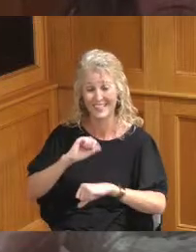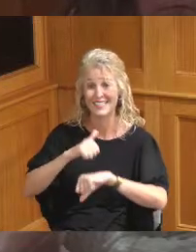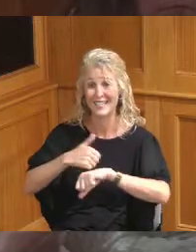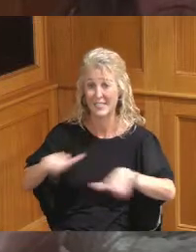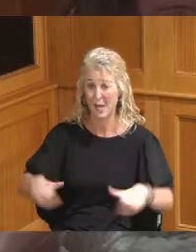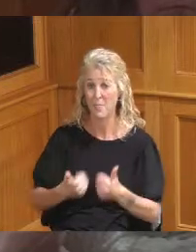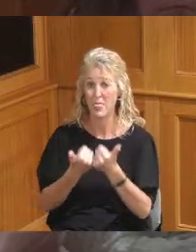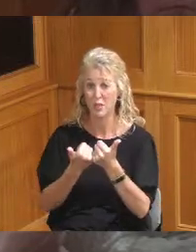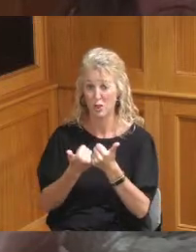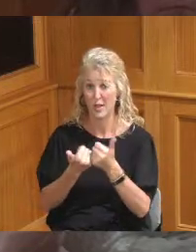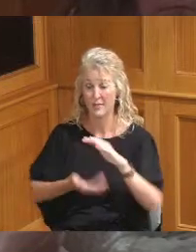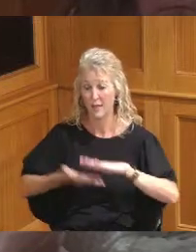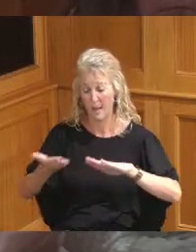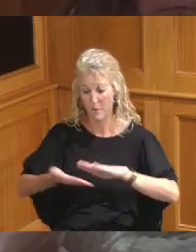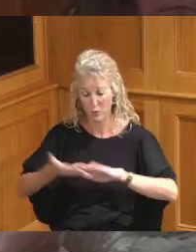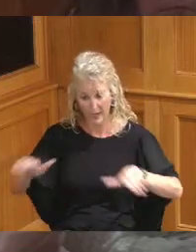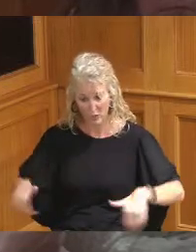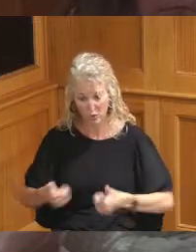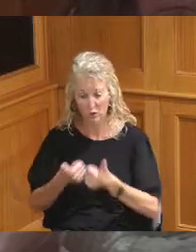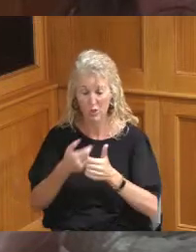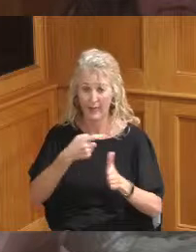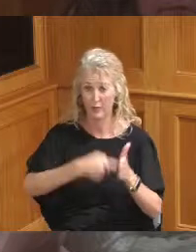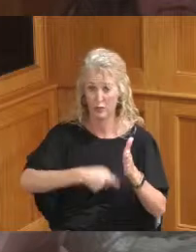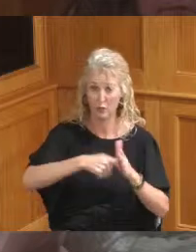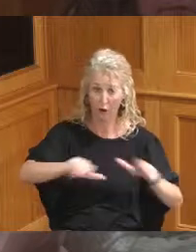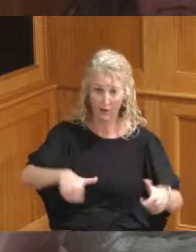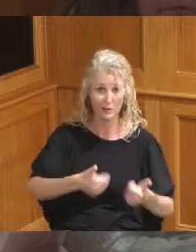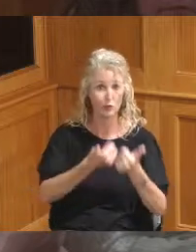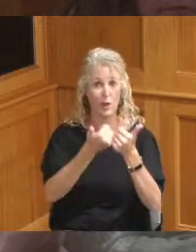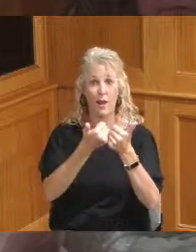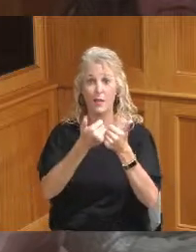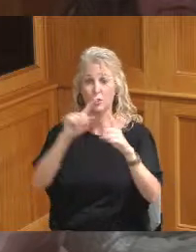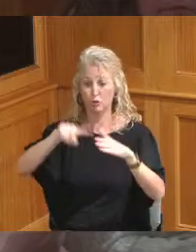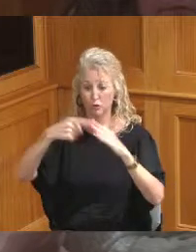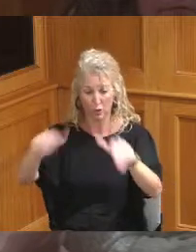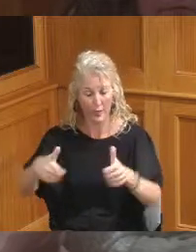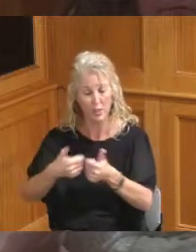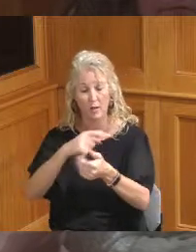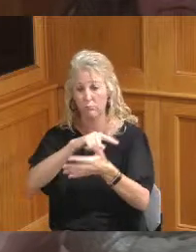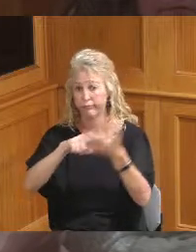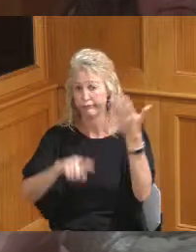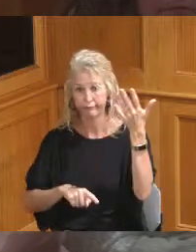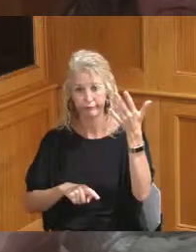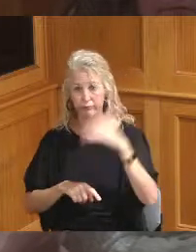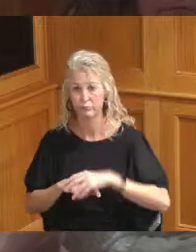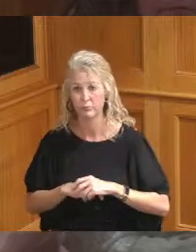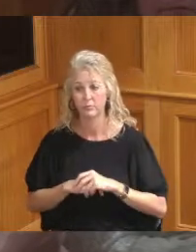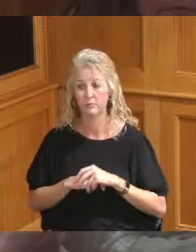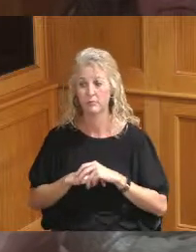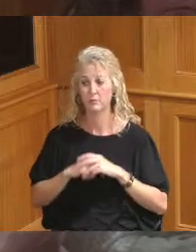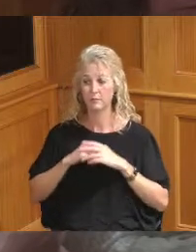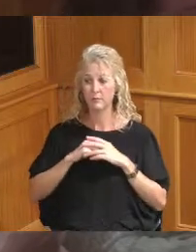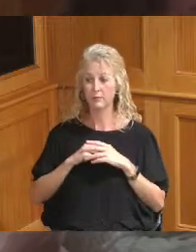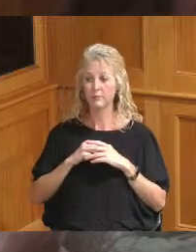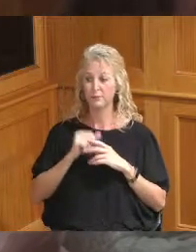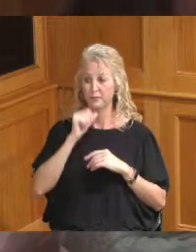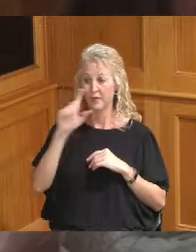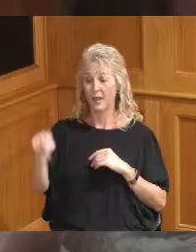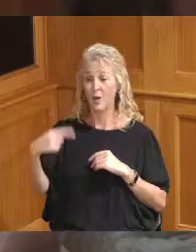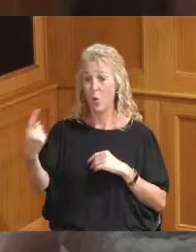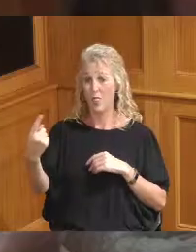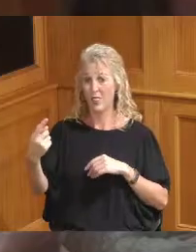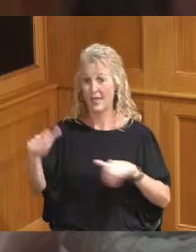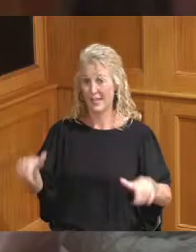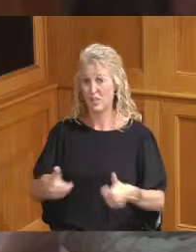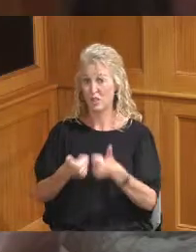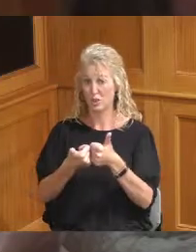challenges, those operational, those cost, those implementation challenges that not only do those challenges